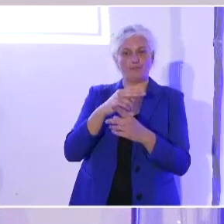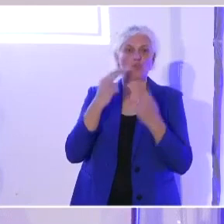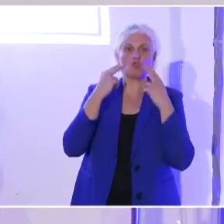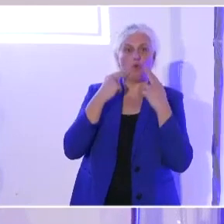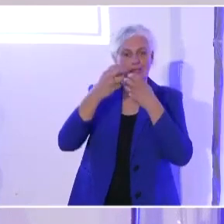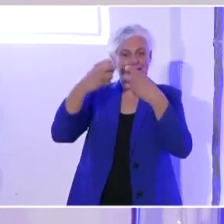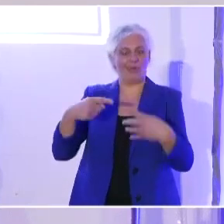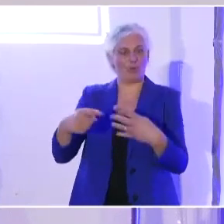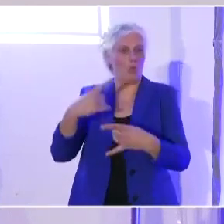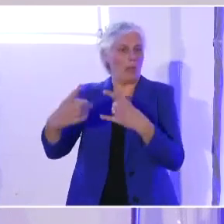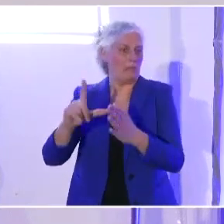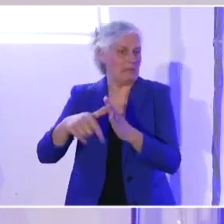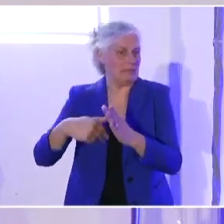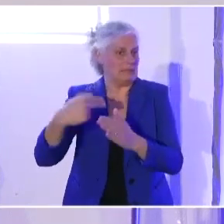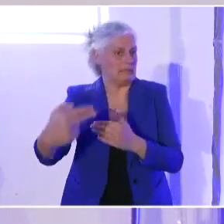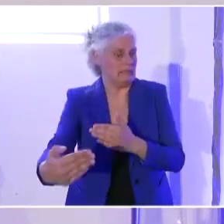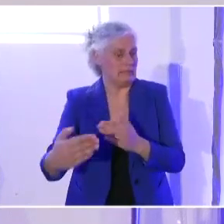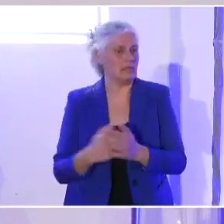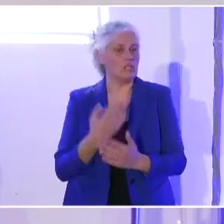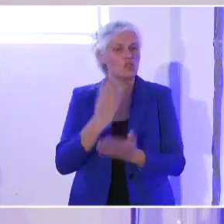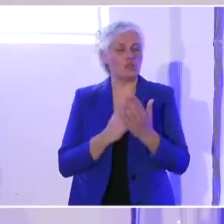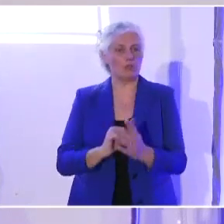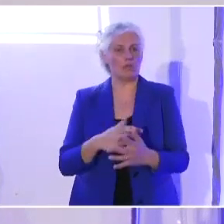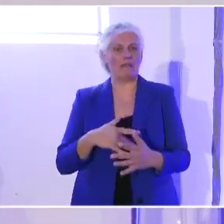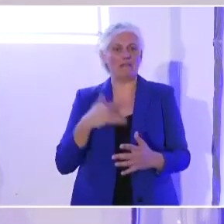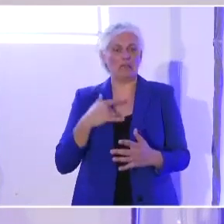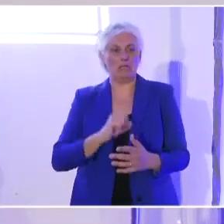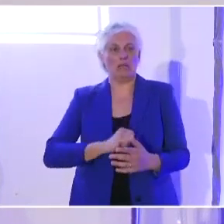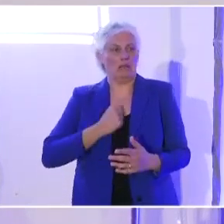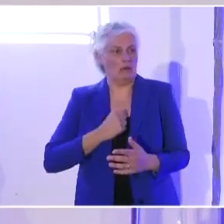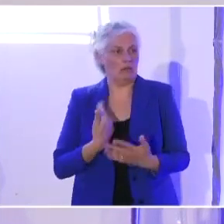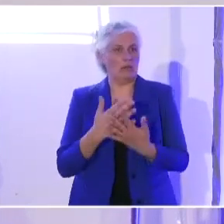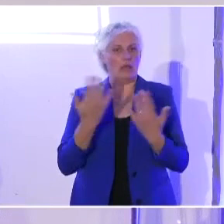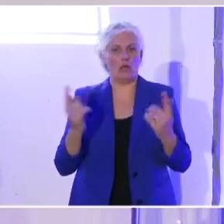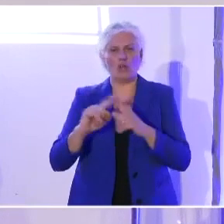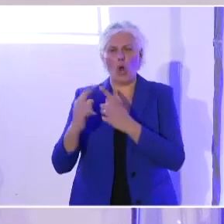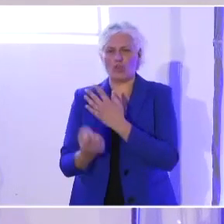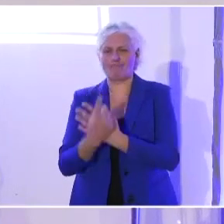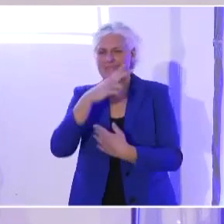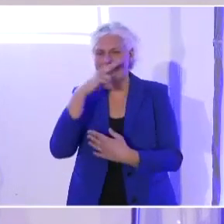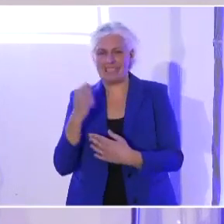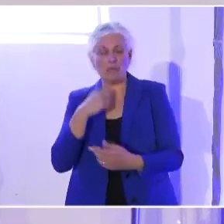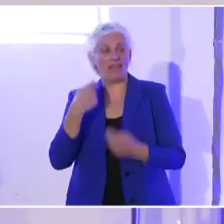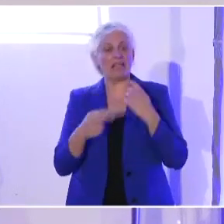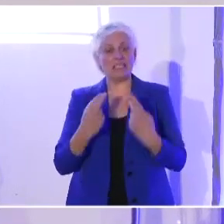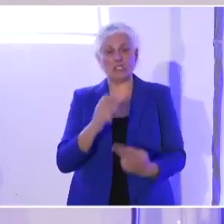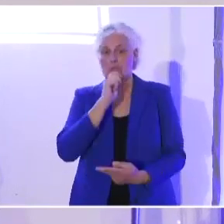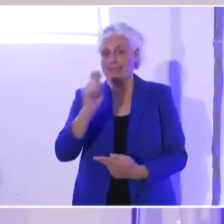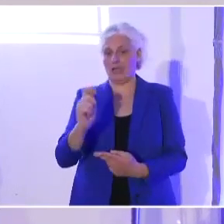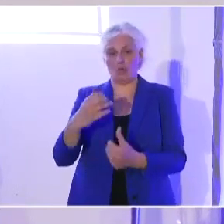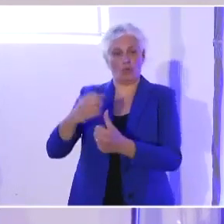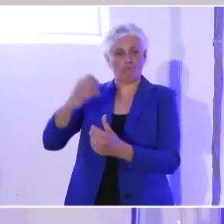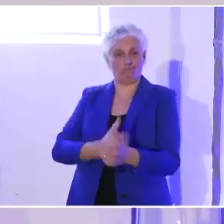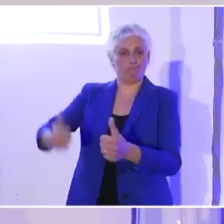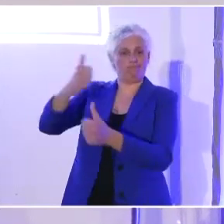everything right, but nevertheless suffer a very sophisticated attack exposing millions of records and they wouldn't need to notify if breach of security